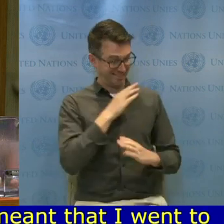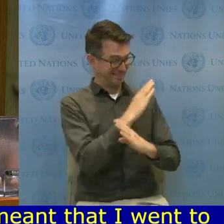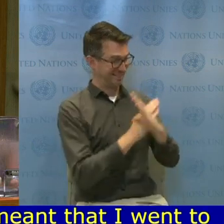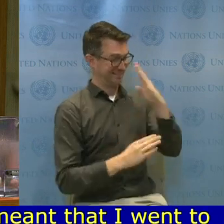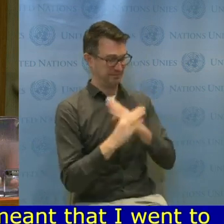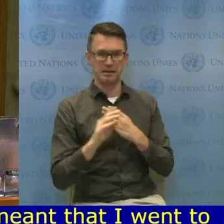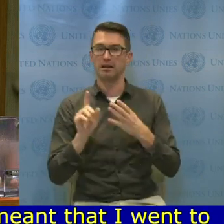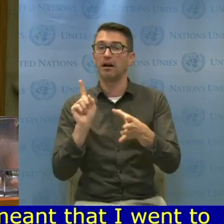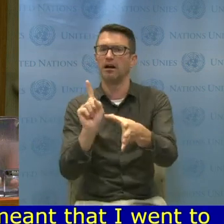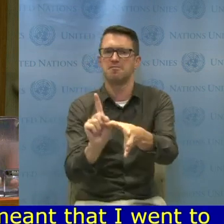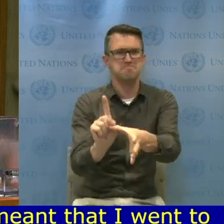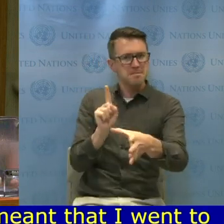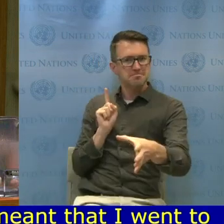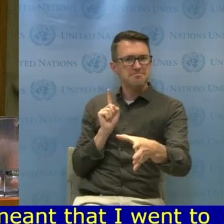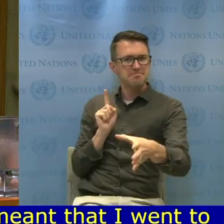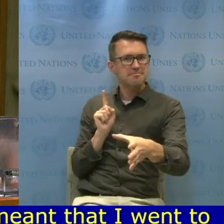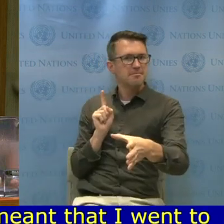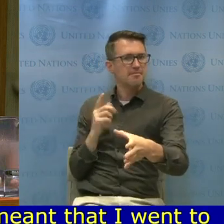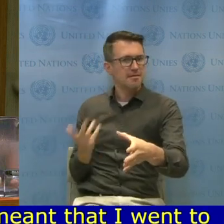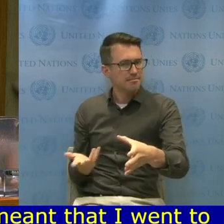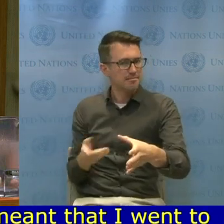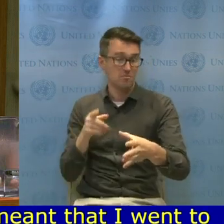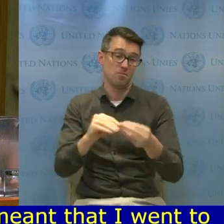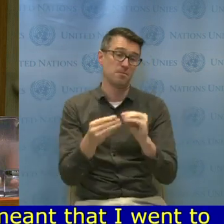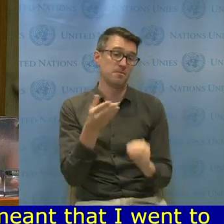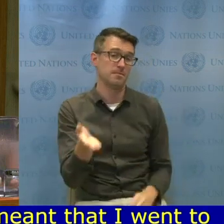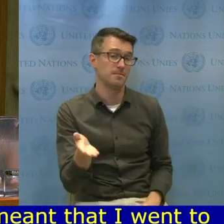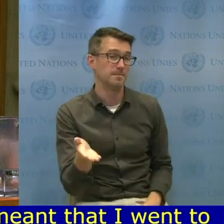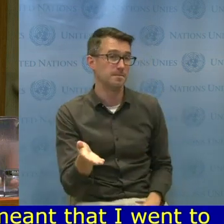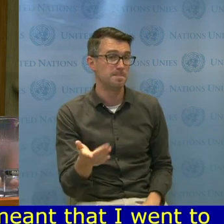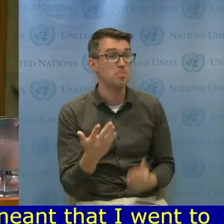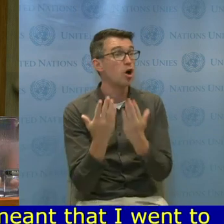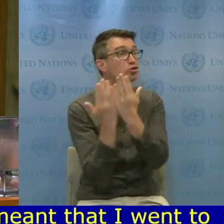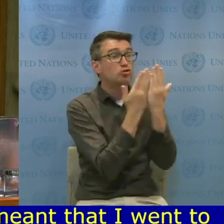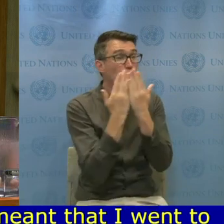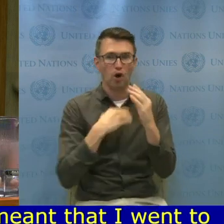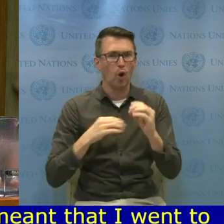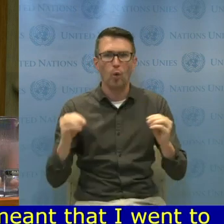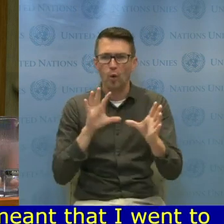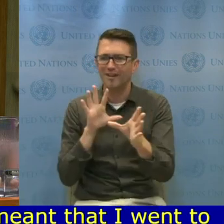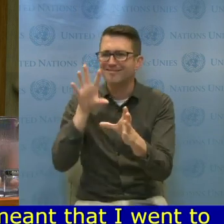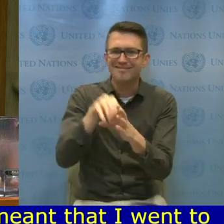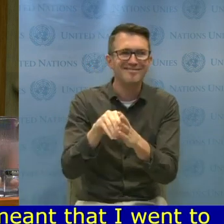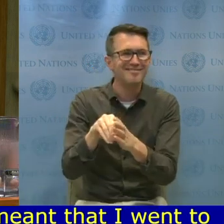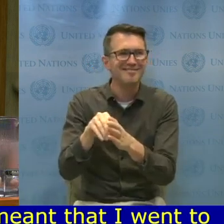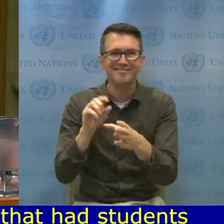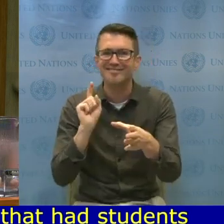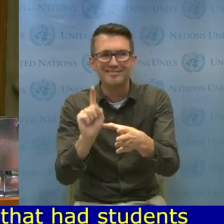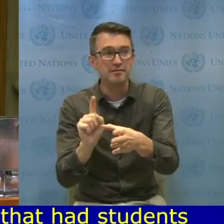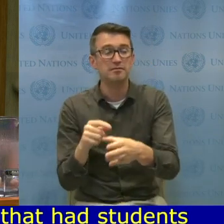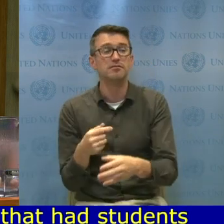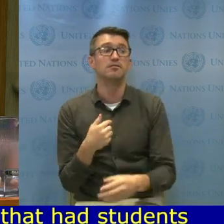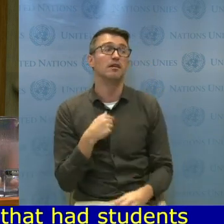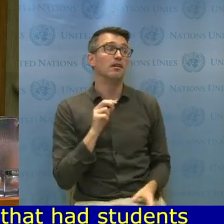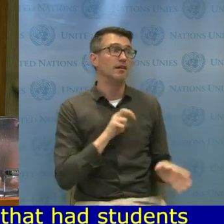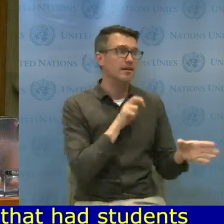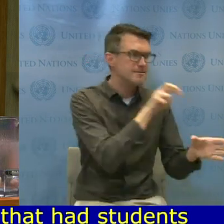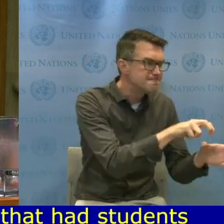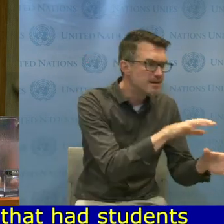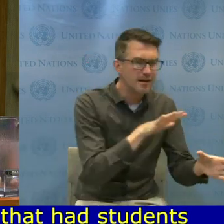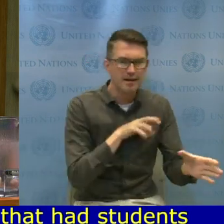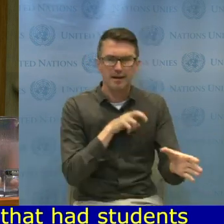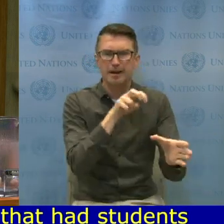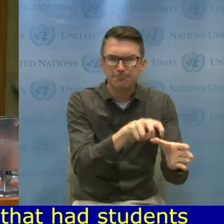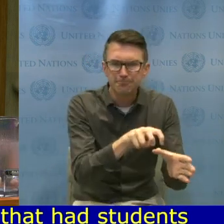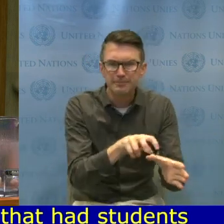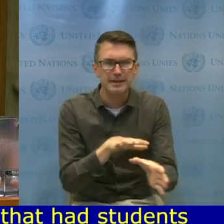for many years, I moved around a lot, 14 in 6 years. Several times, there were teachers who